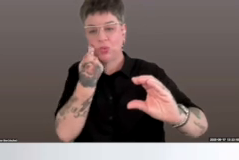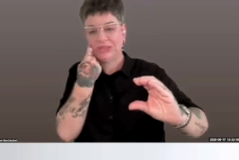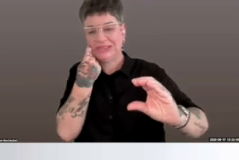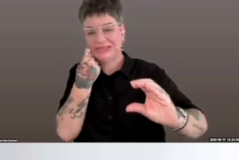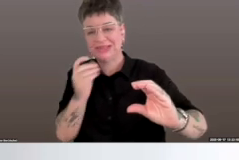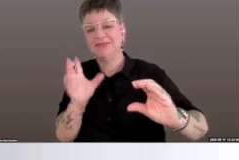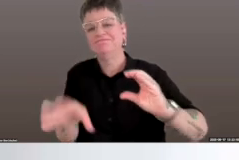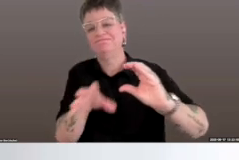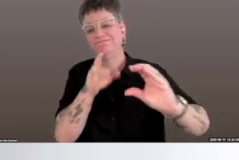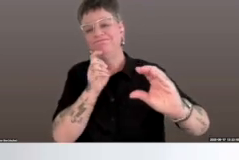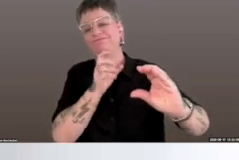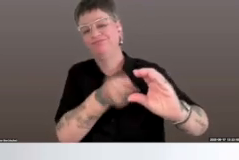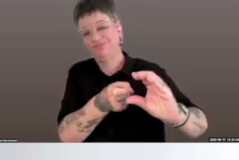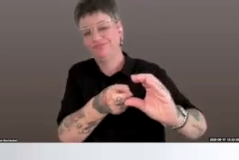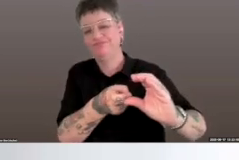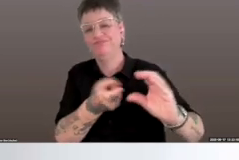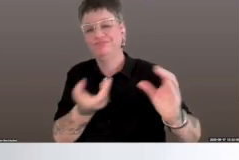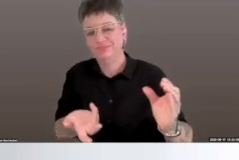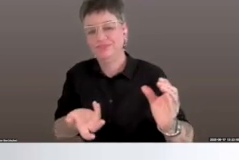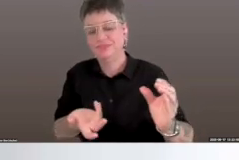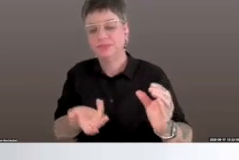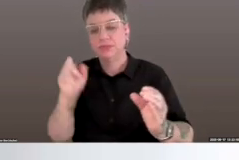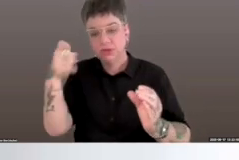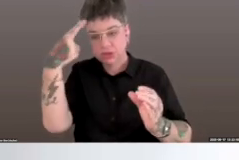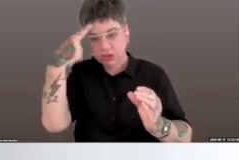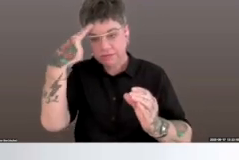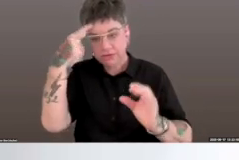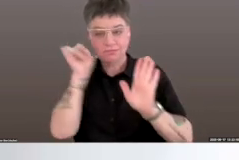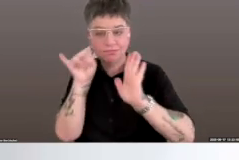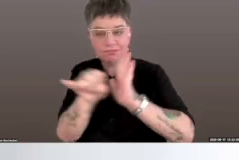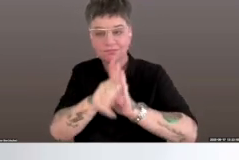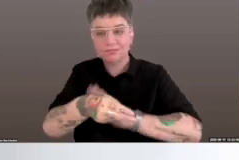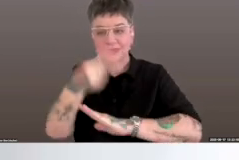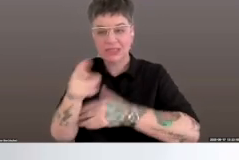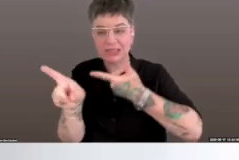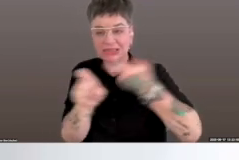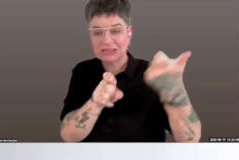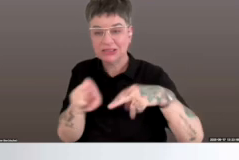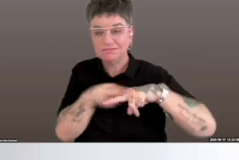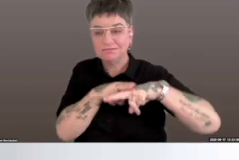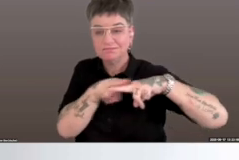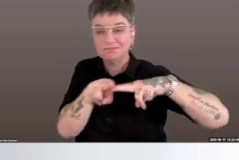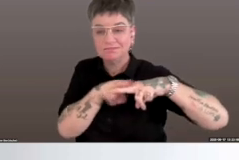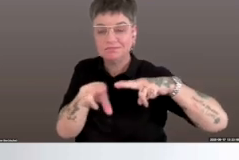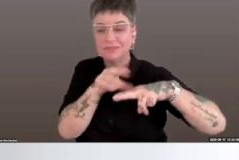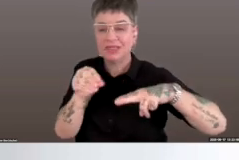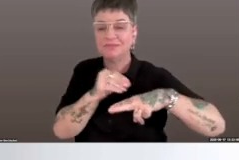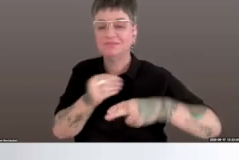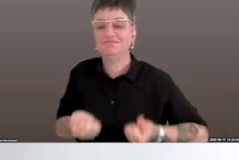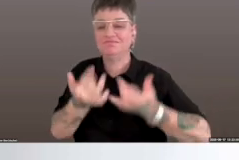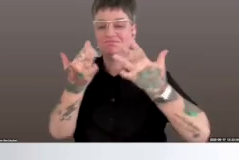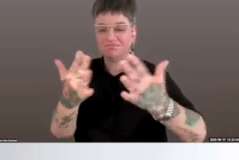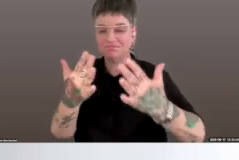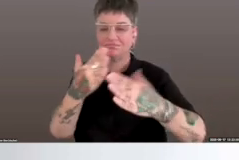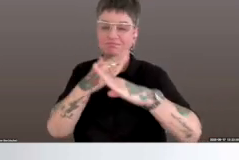May revision, the governor identified high-speed rail and wildfire prevention and control as key